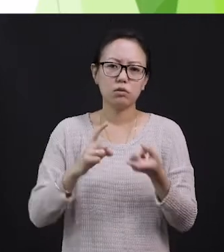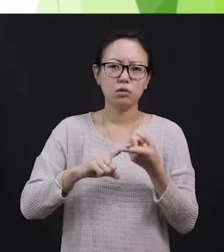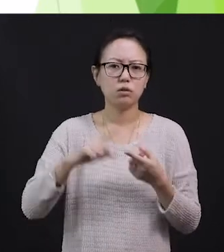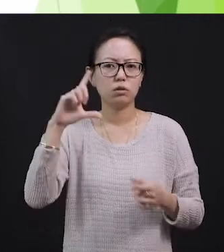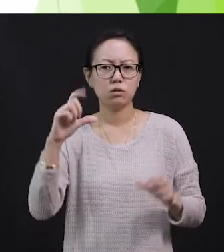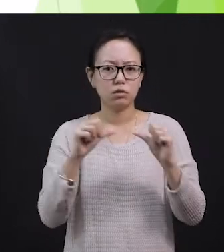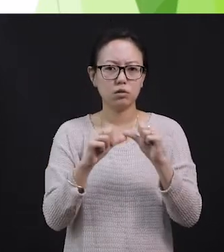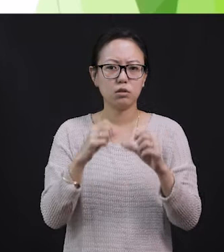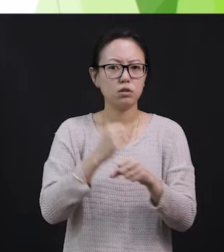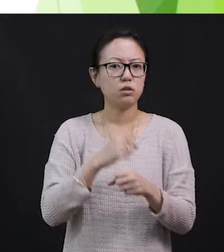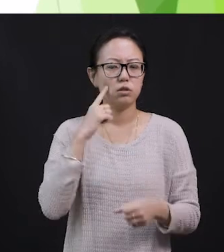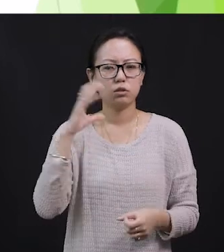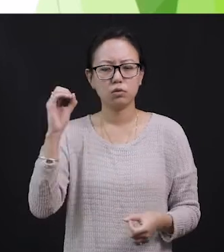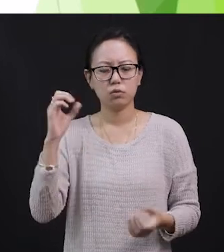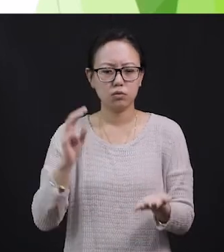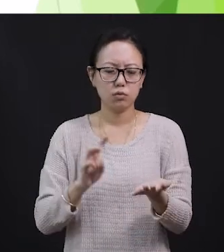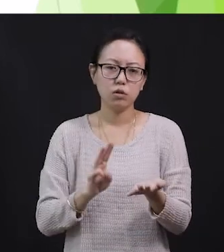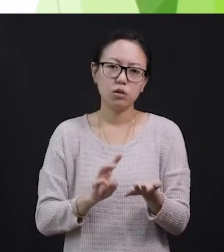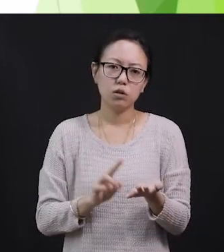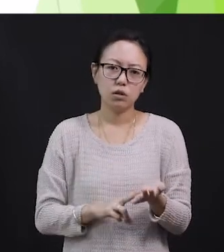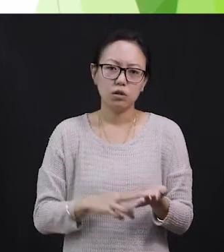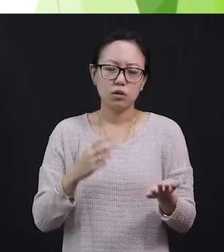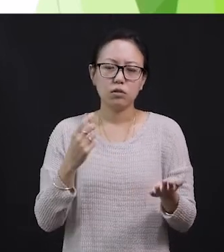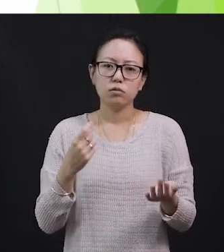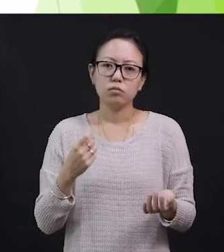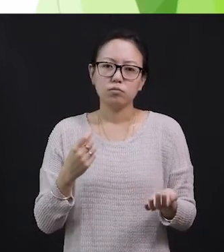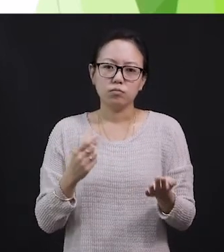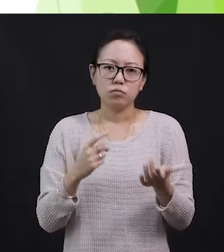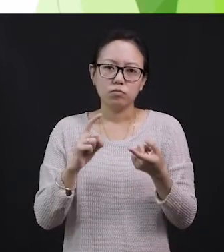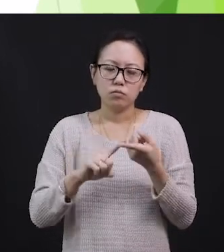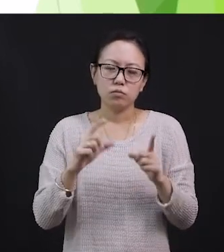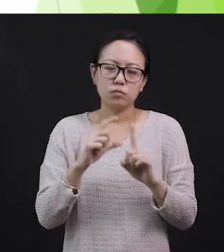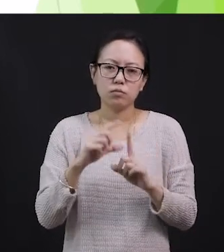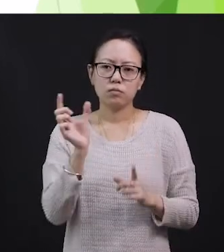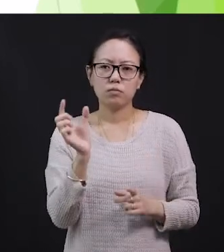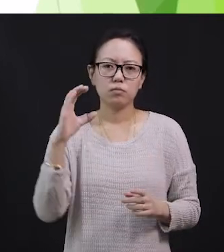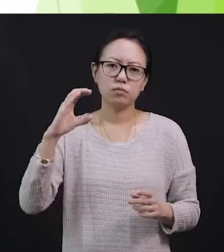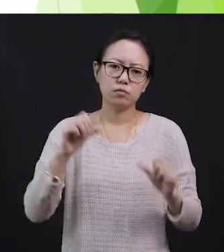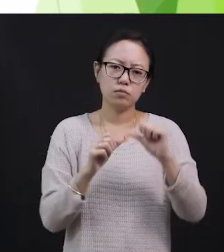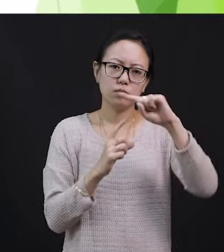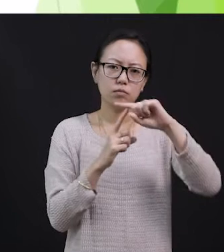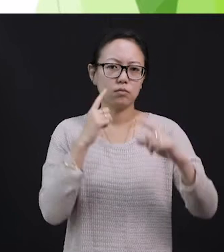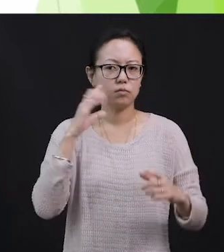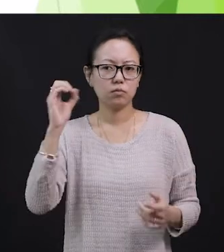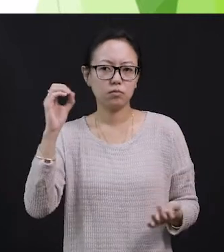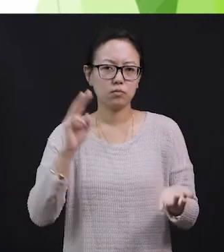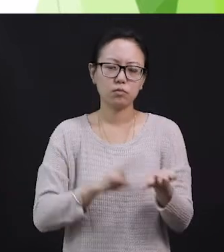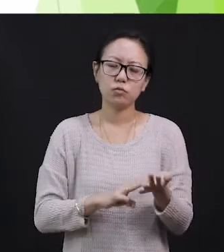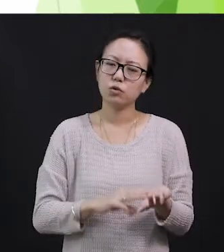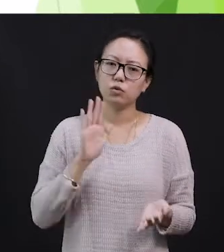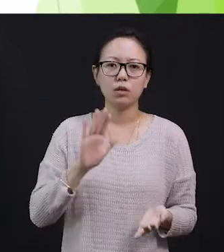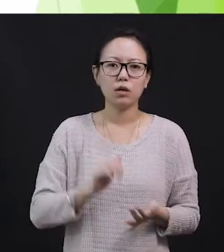no mathematics, and those are the two things that make you logical. So there was no